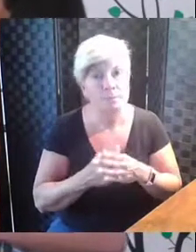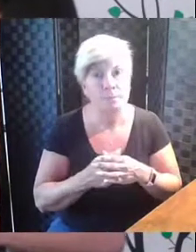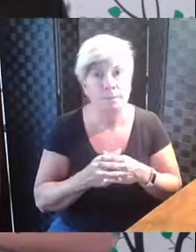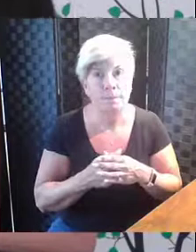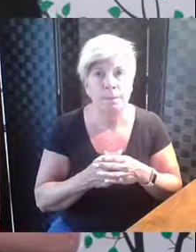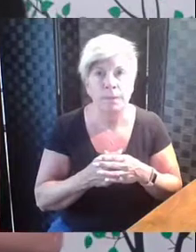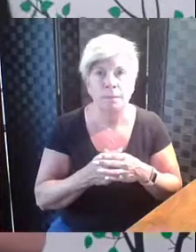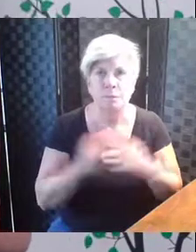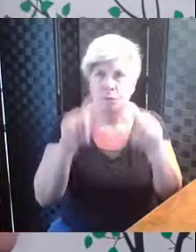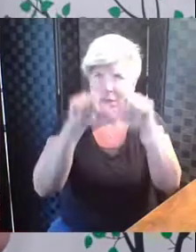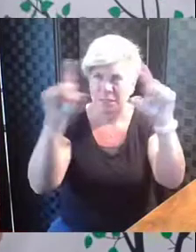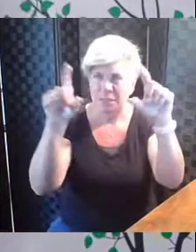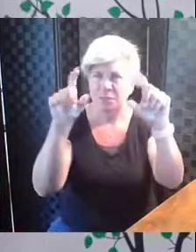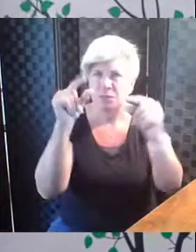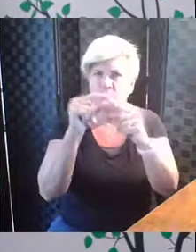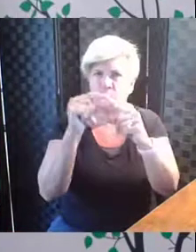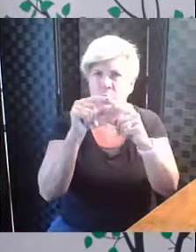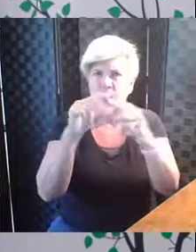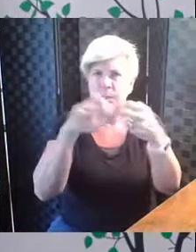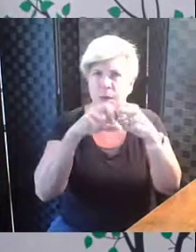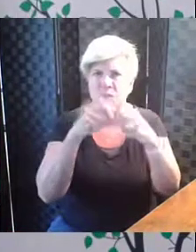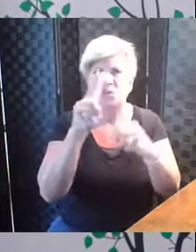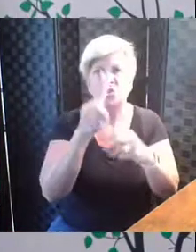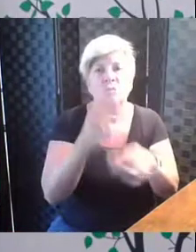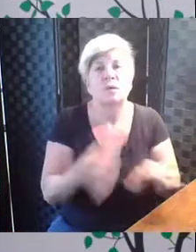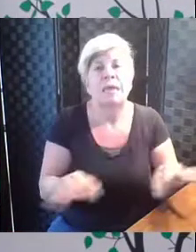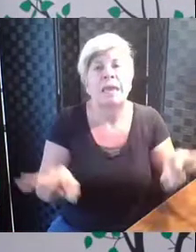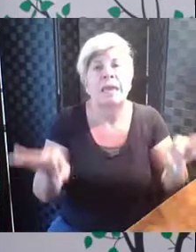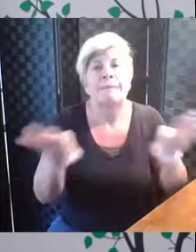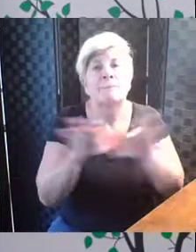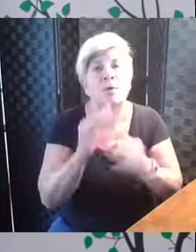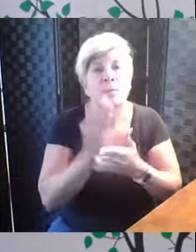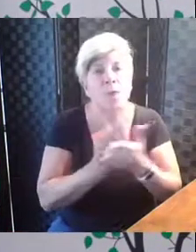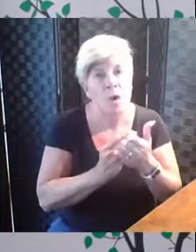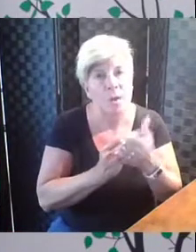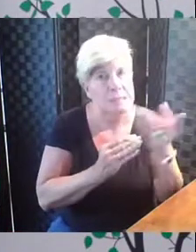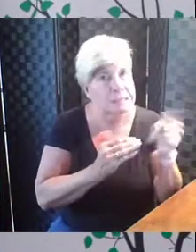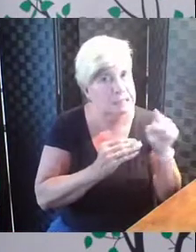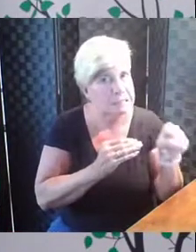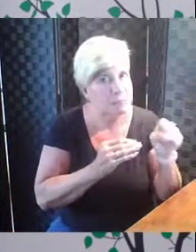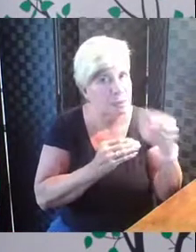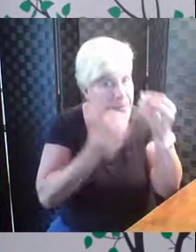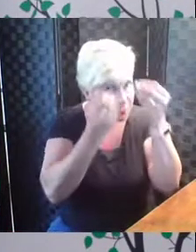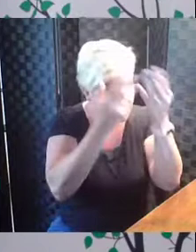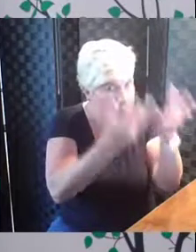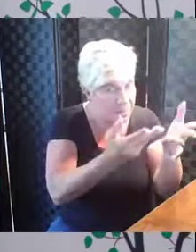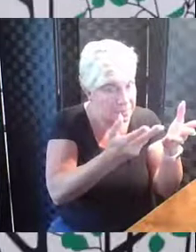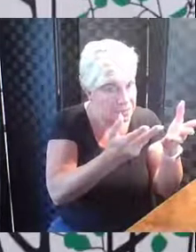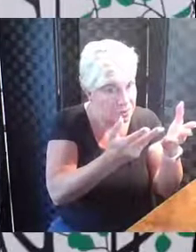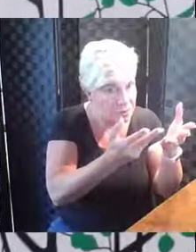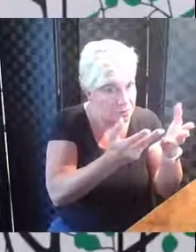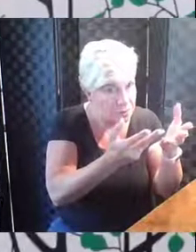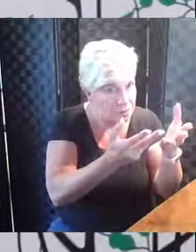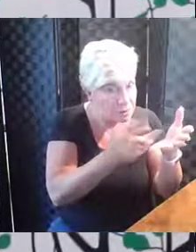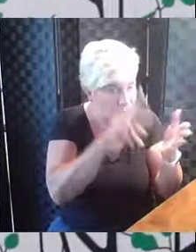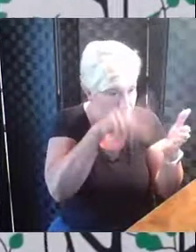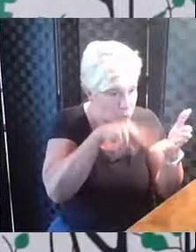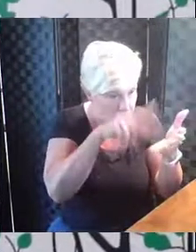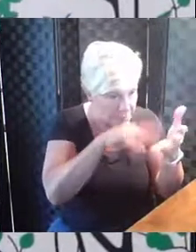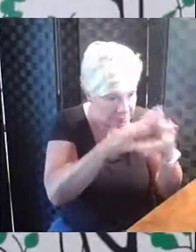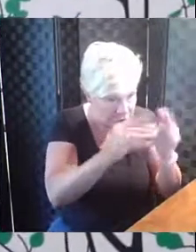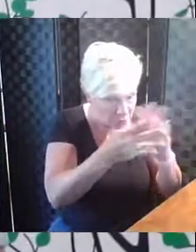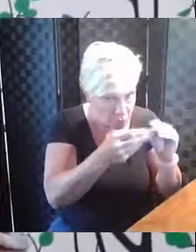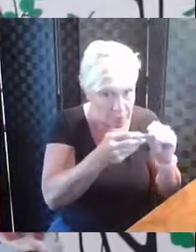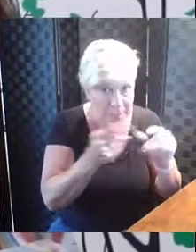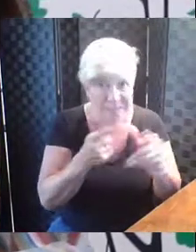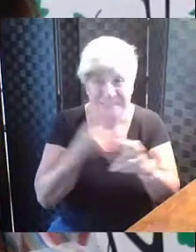we have our word problem, and there's two very important parts of a word problem. There is information that they give us in the